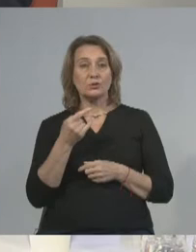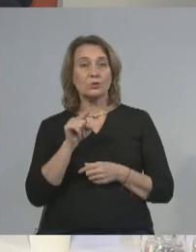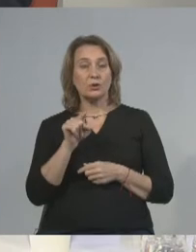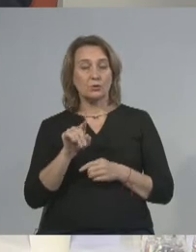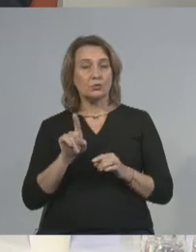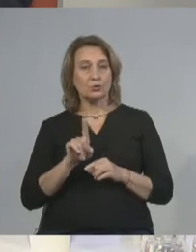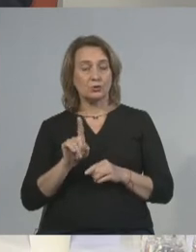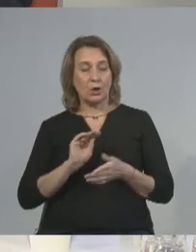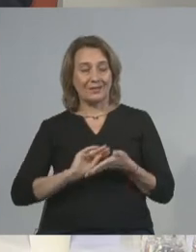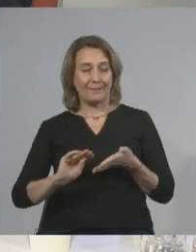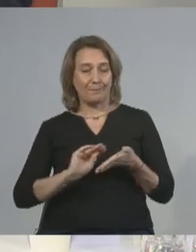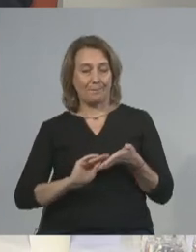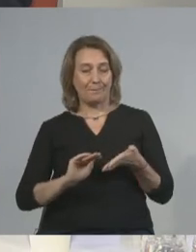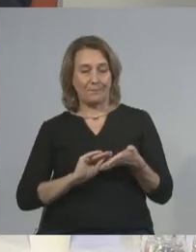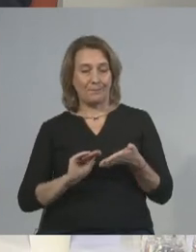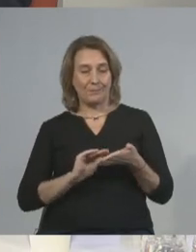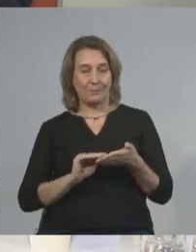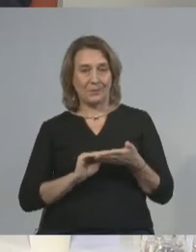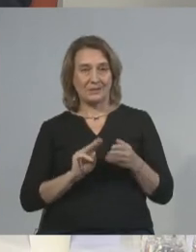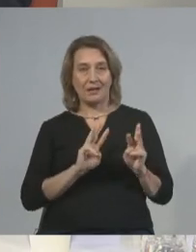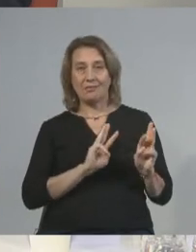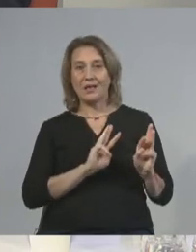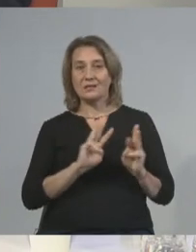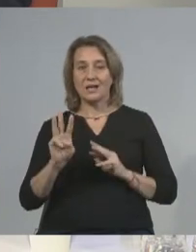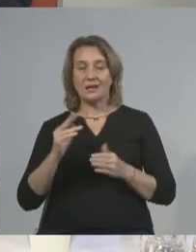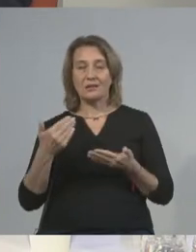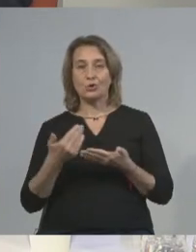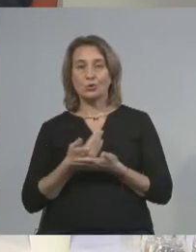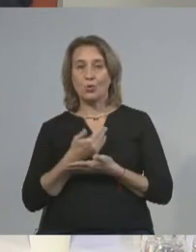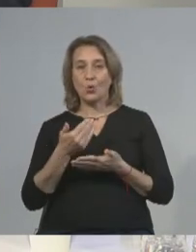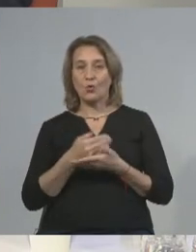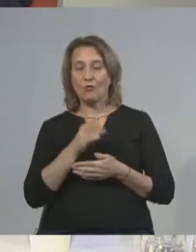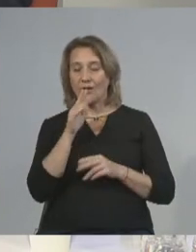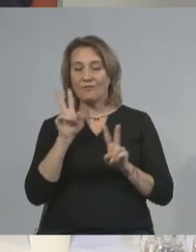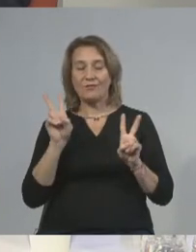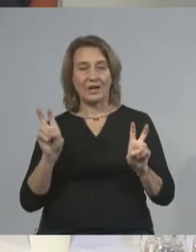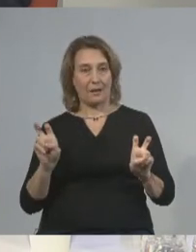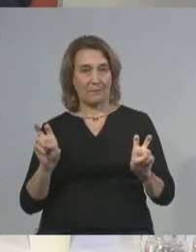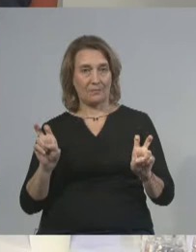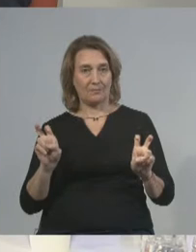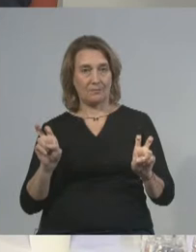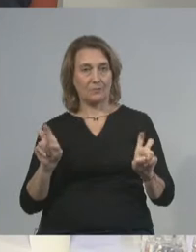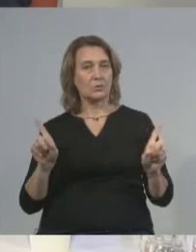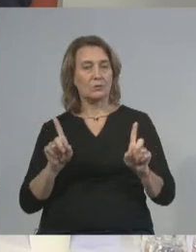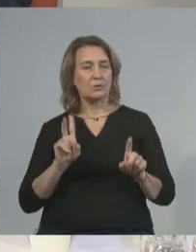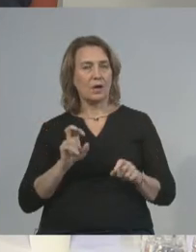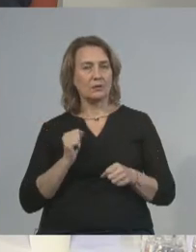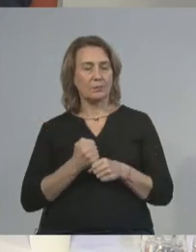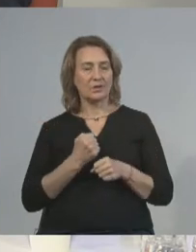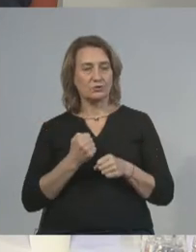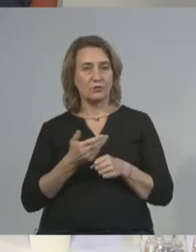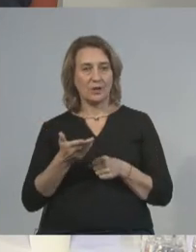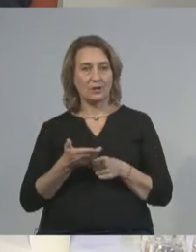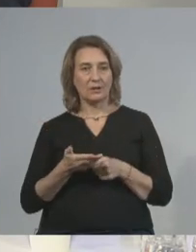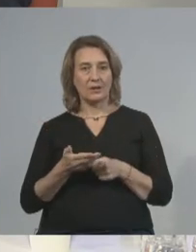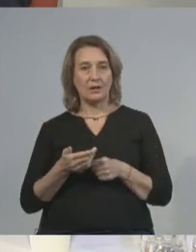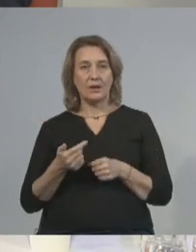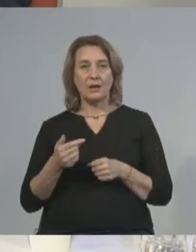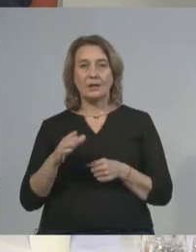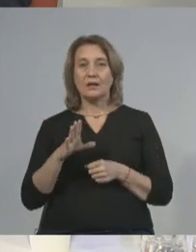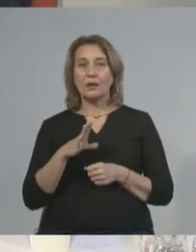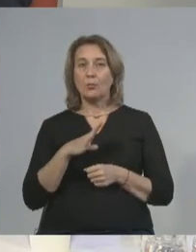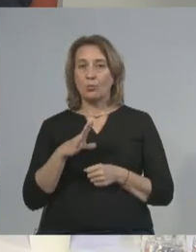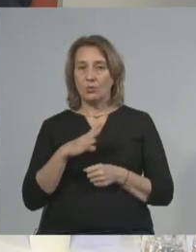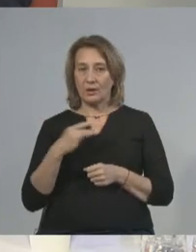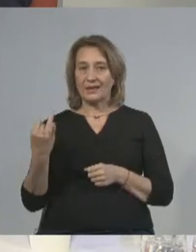okay tell us more about this story which you described on the nova uremia website what kind of stalkers they were